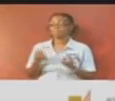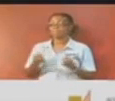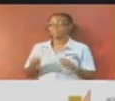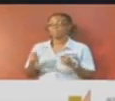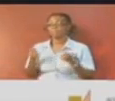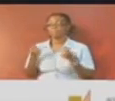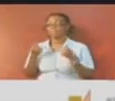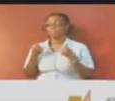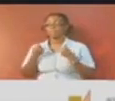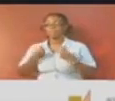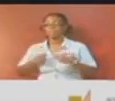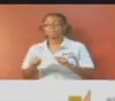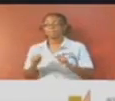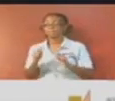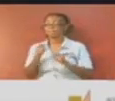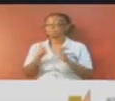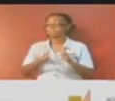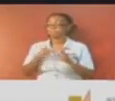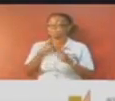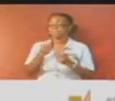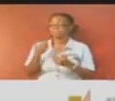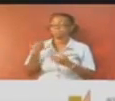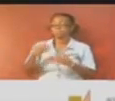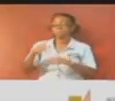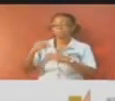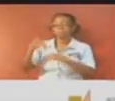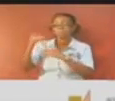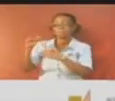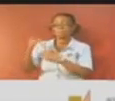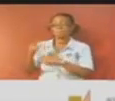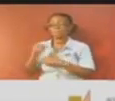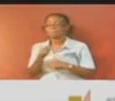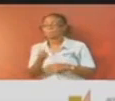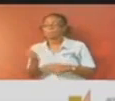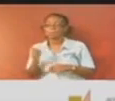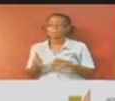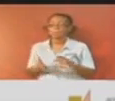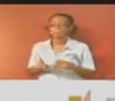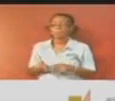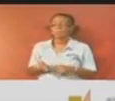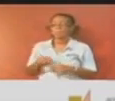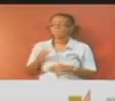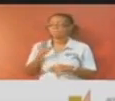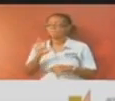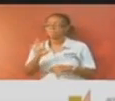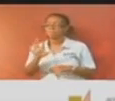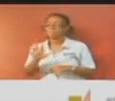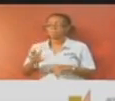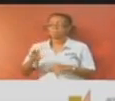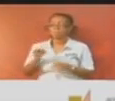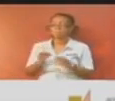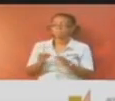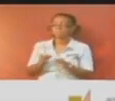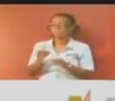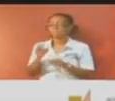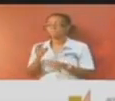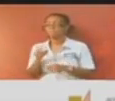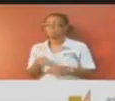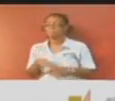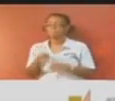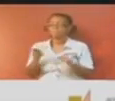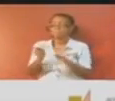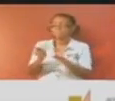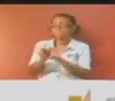limiting gatherings, closing beaches, limiting the in-house dining so that you can only do takeaway. And then those measures